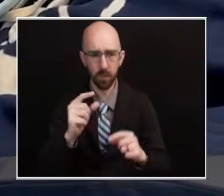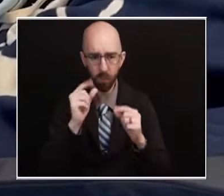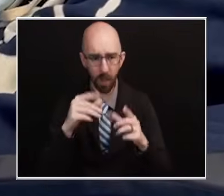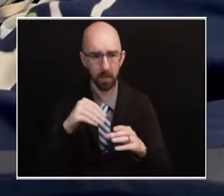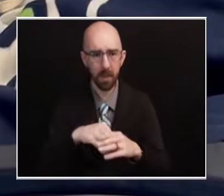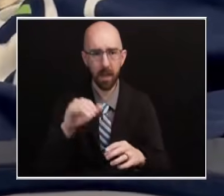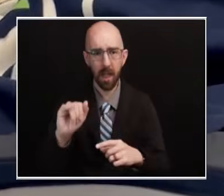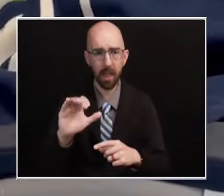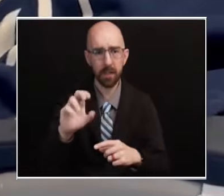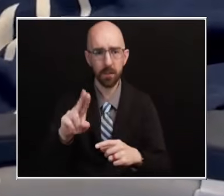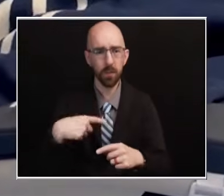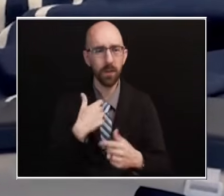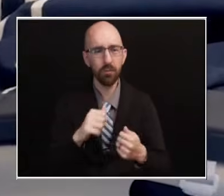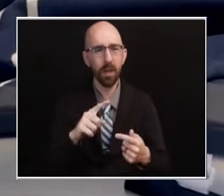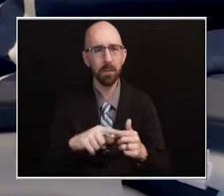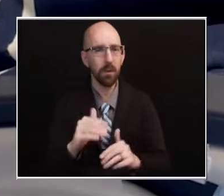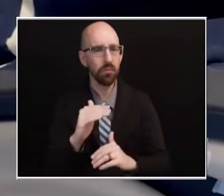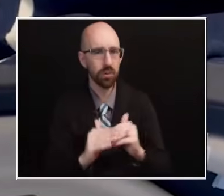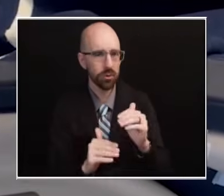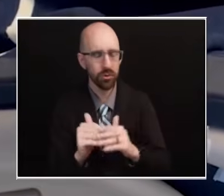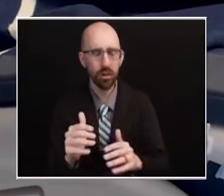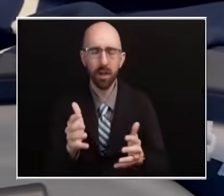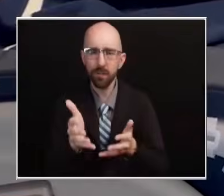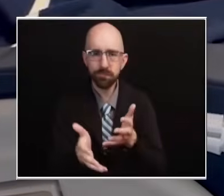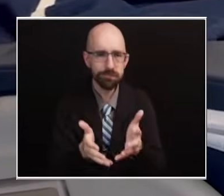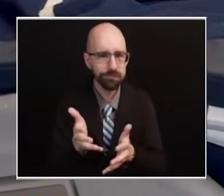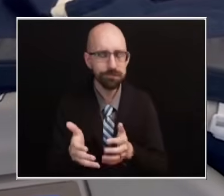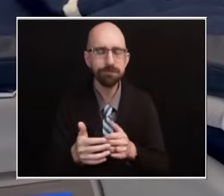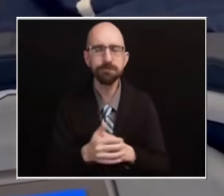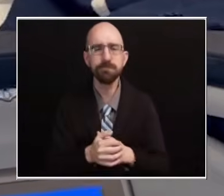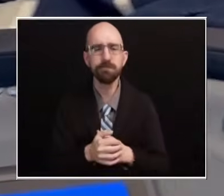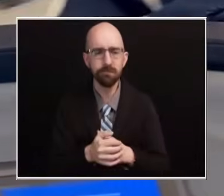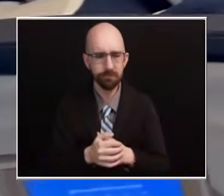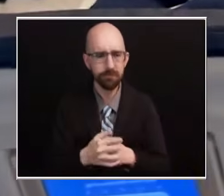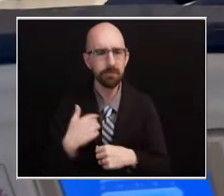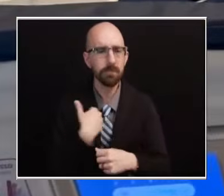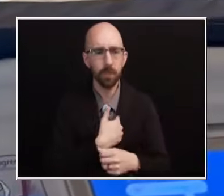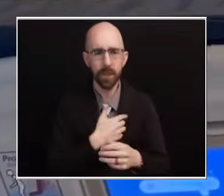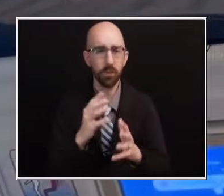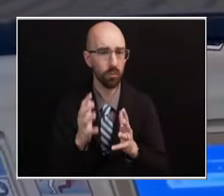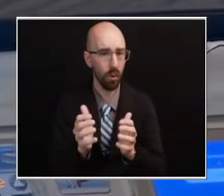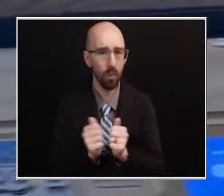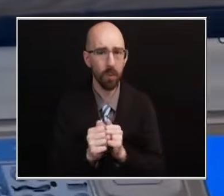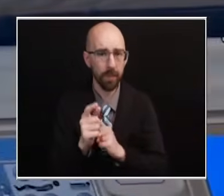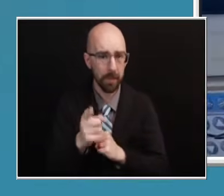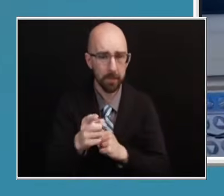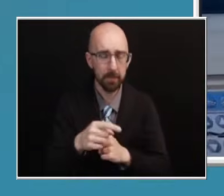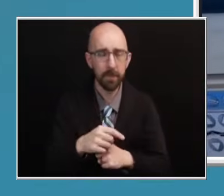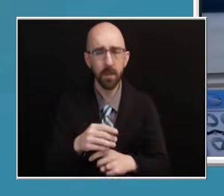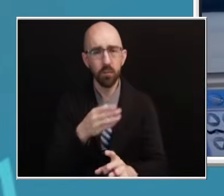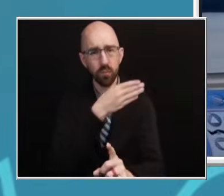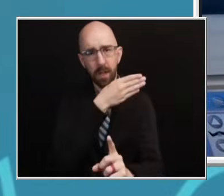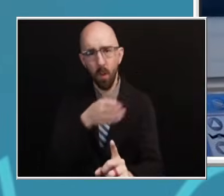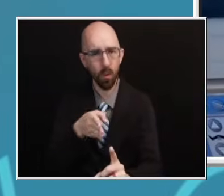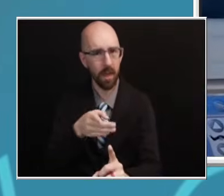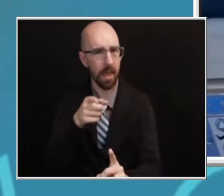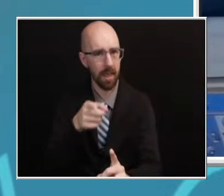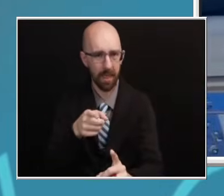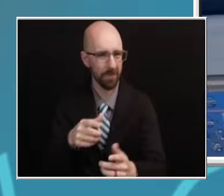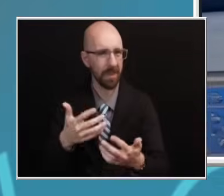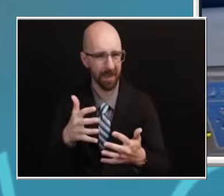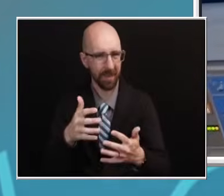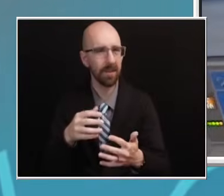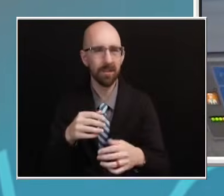be reassuring. We talk to him and reorient him. It's always useful. Scott had such a